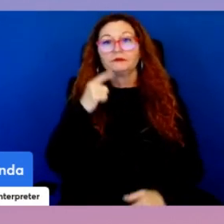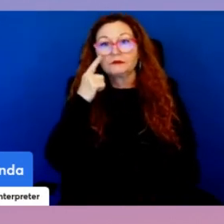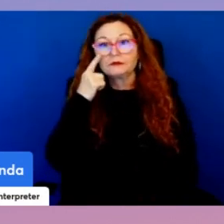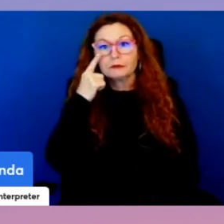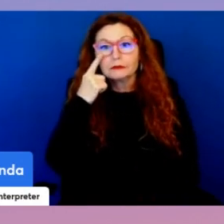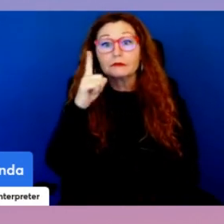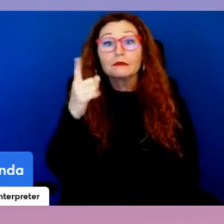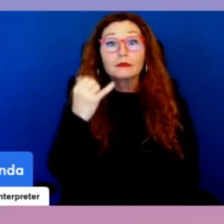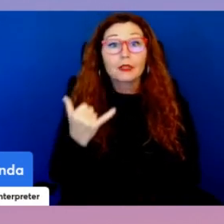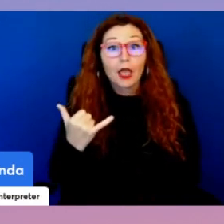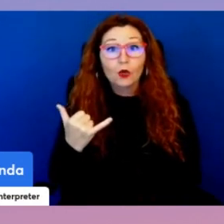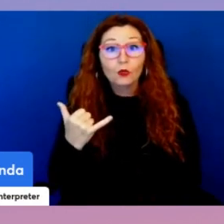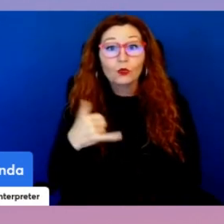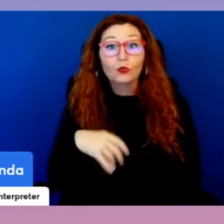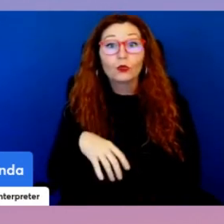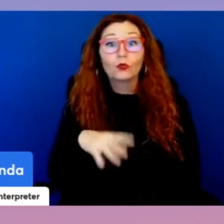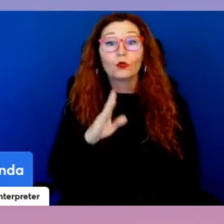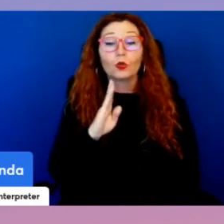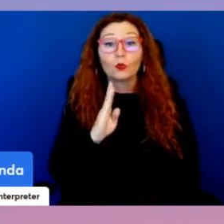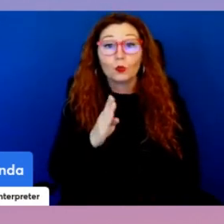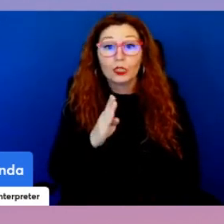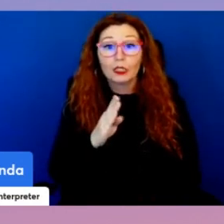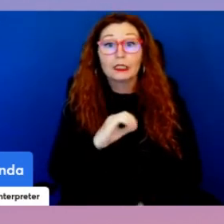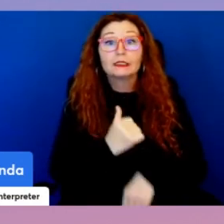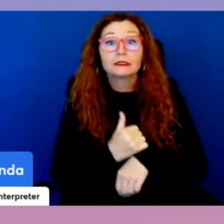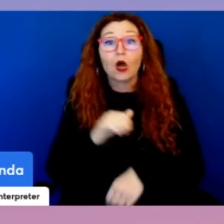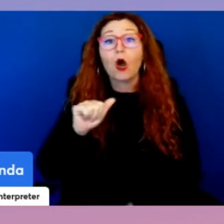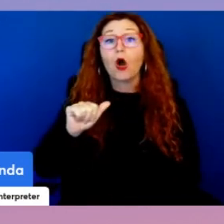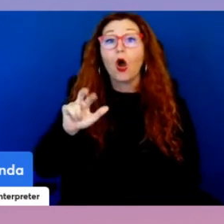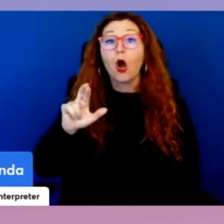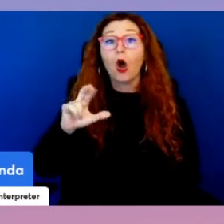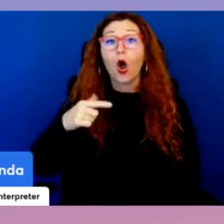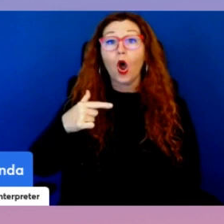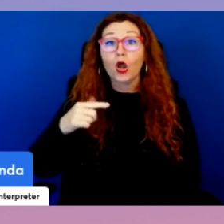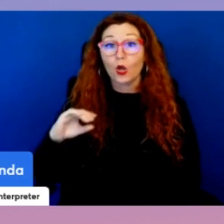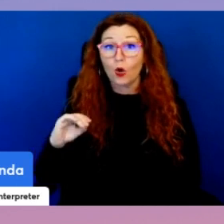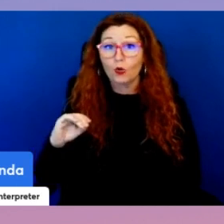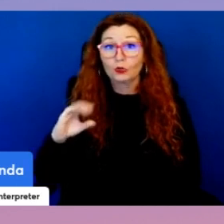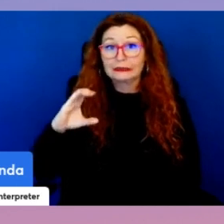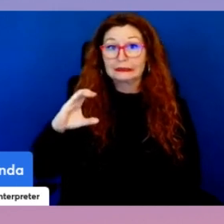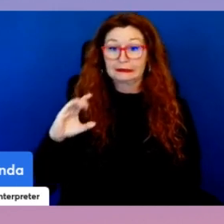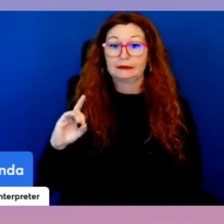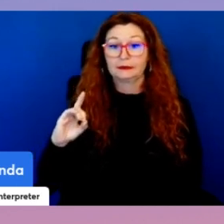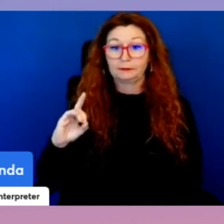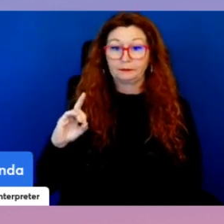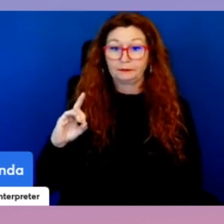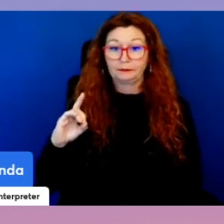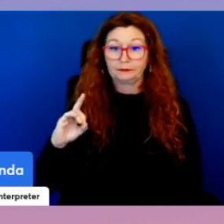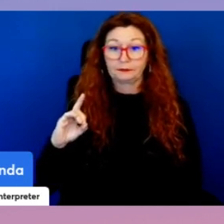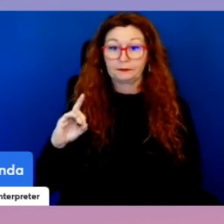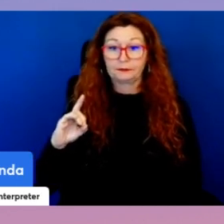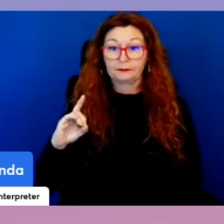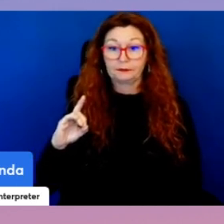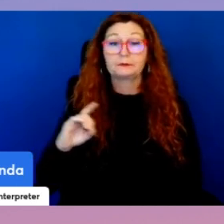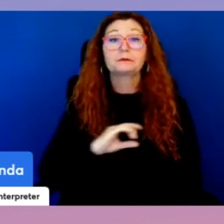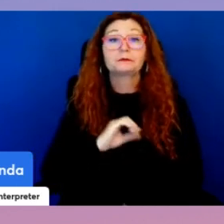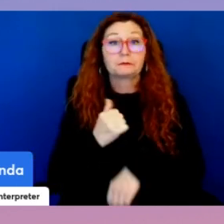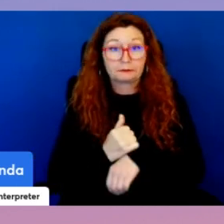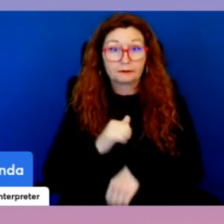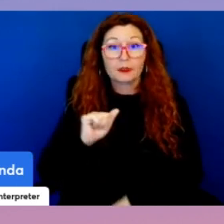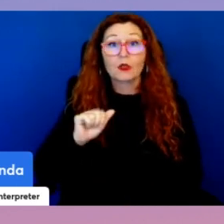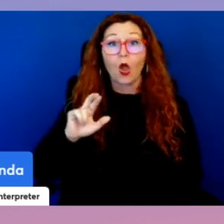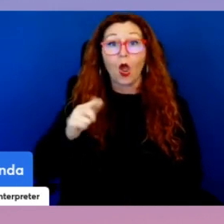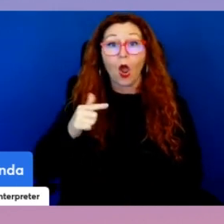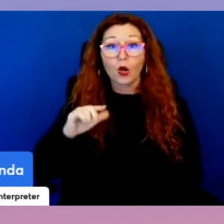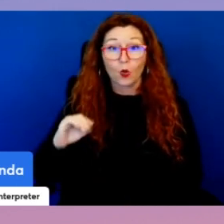now install ArgoCD. Okay. So what we'll do is we're going to install the ArgoCD server. So